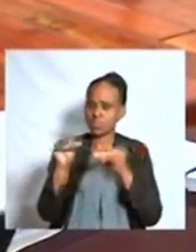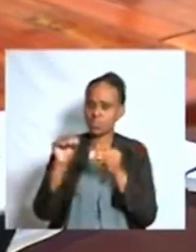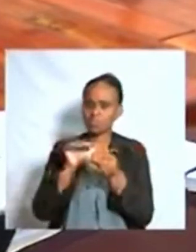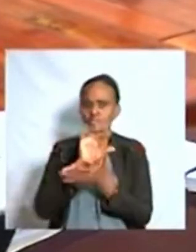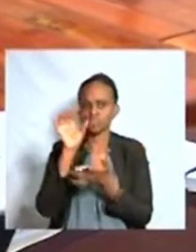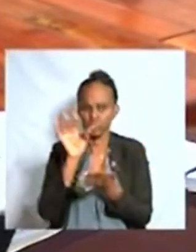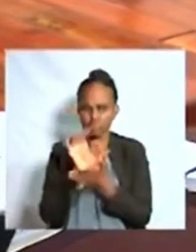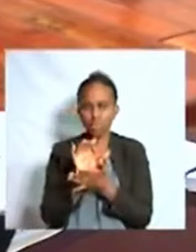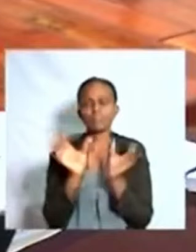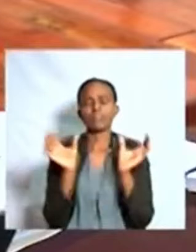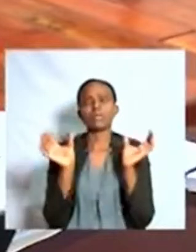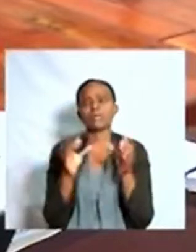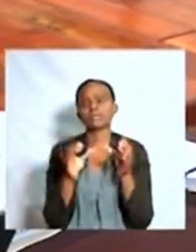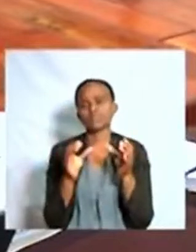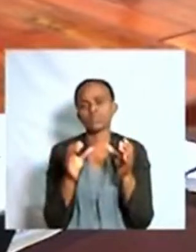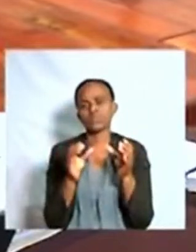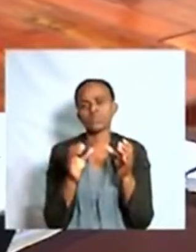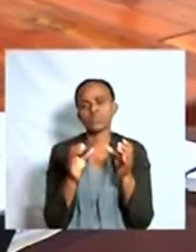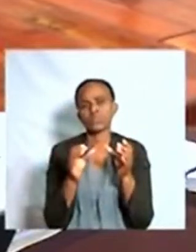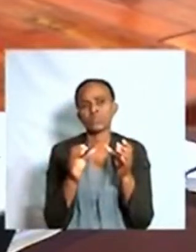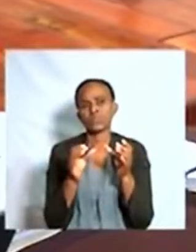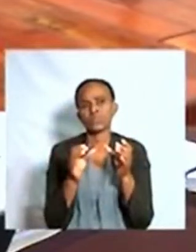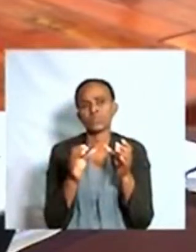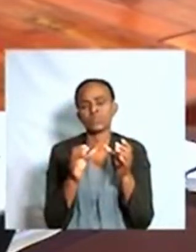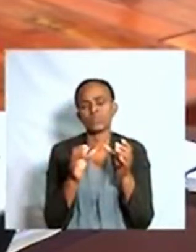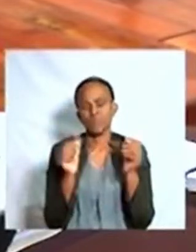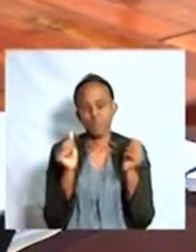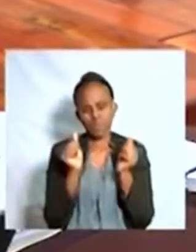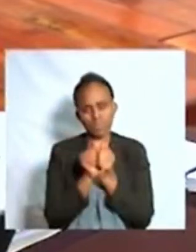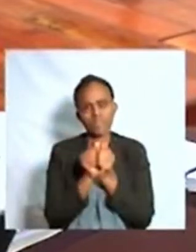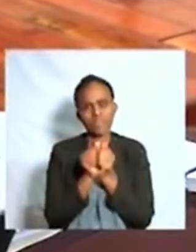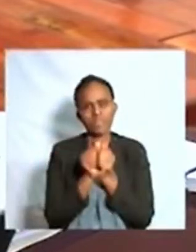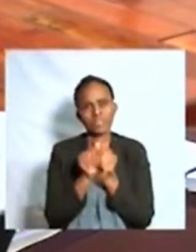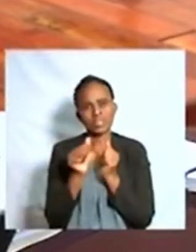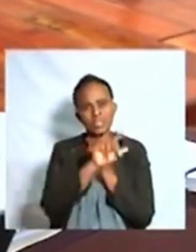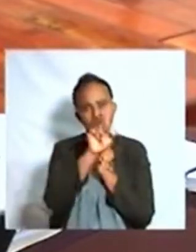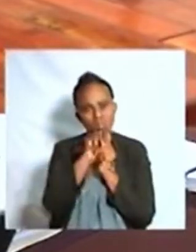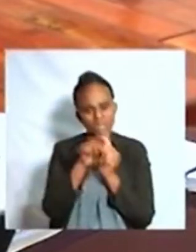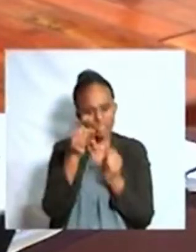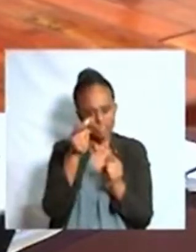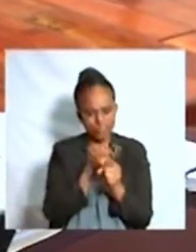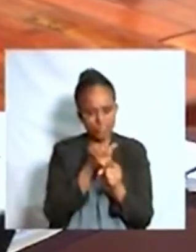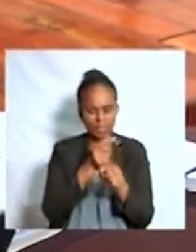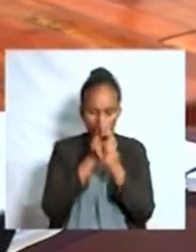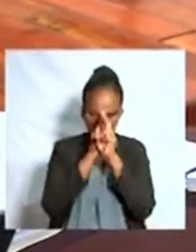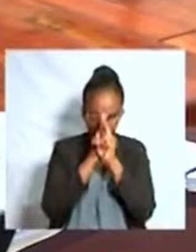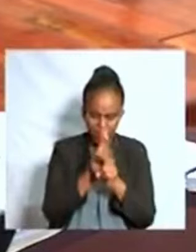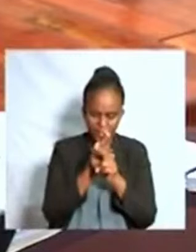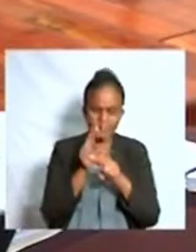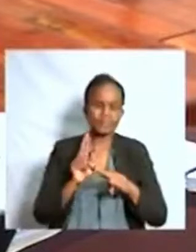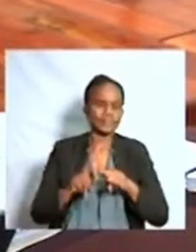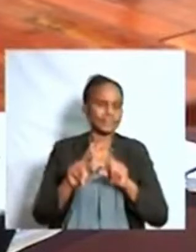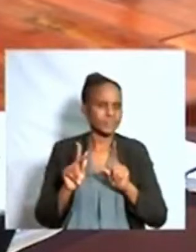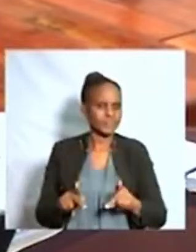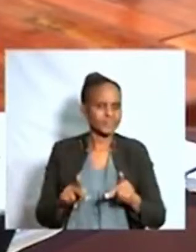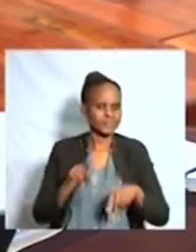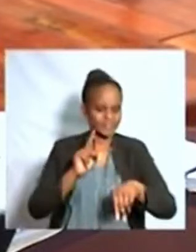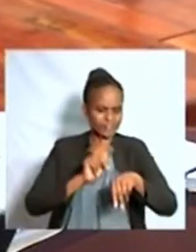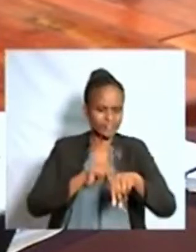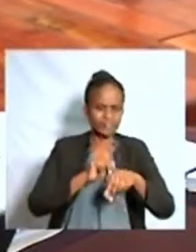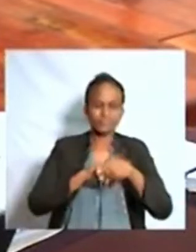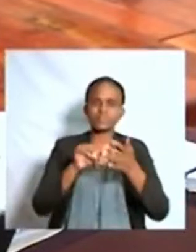at Choma Municipal Council. With regard to the question from the Honorable Chair on the